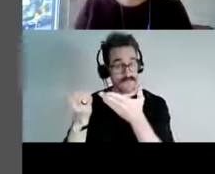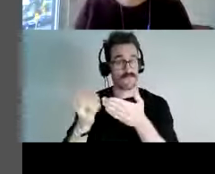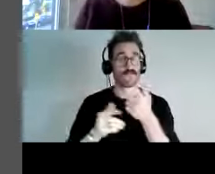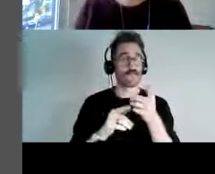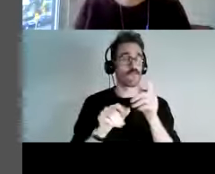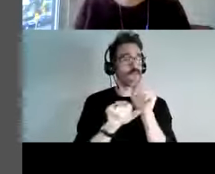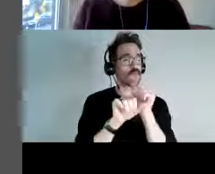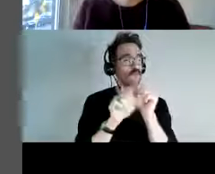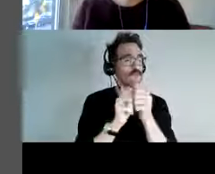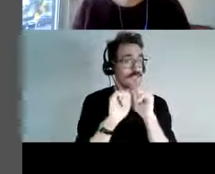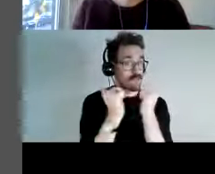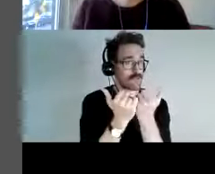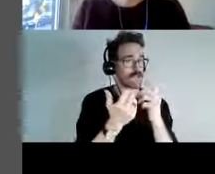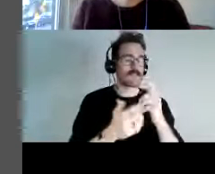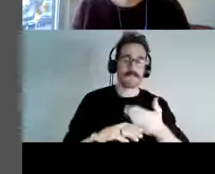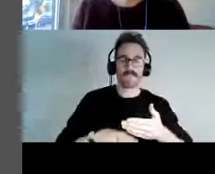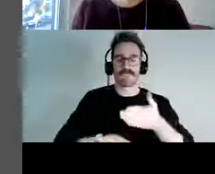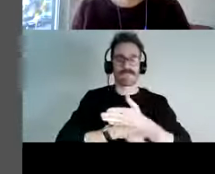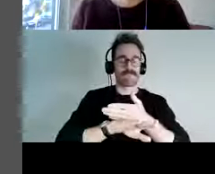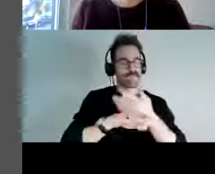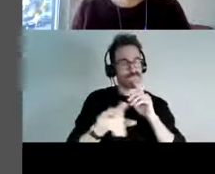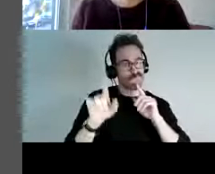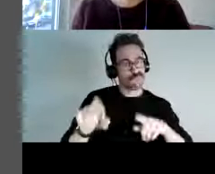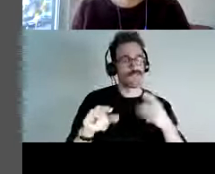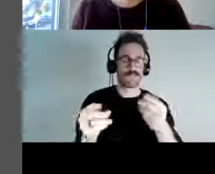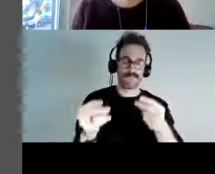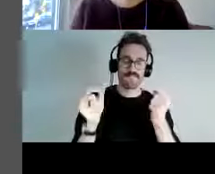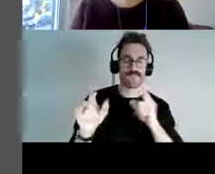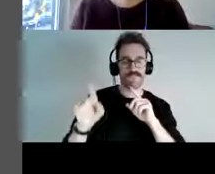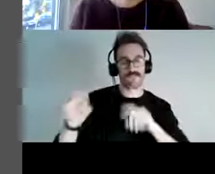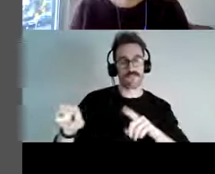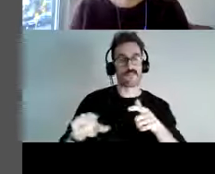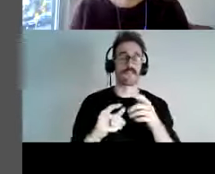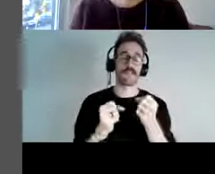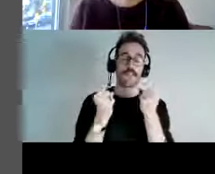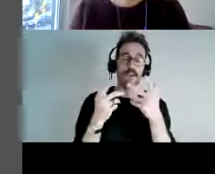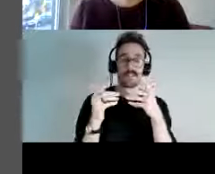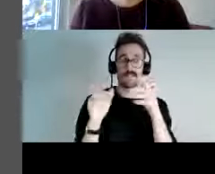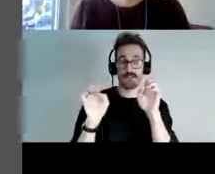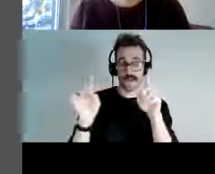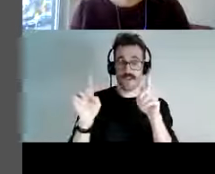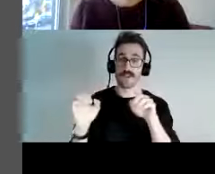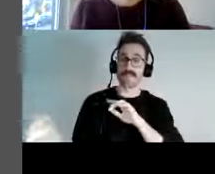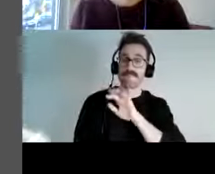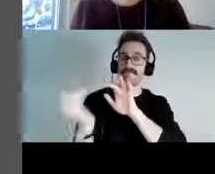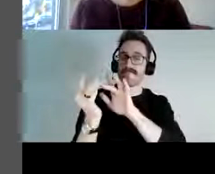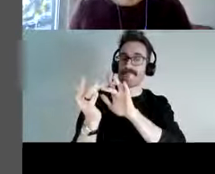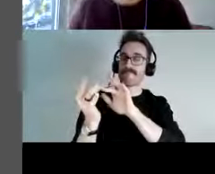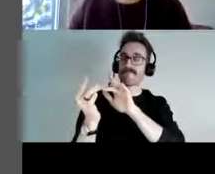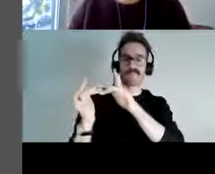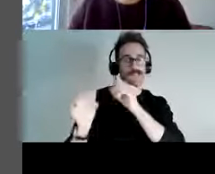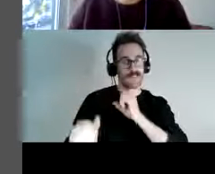our response and coordination of our efforts. And we do a lot of education and outreach to seniors in our communities to let them know